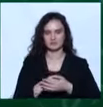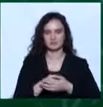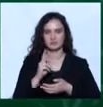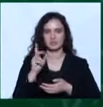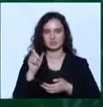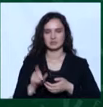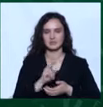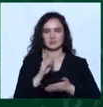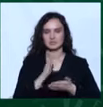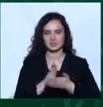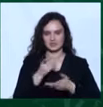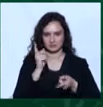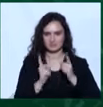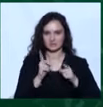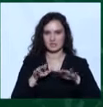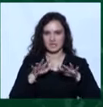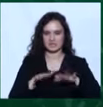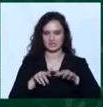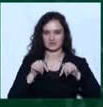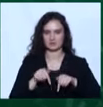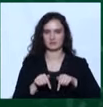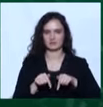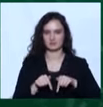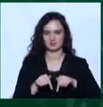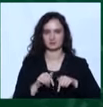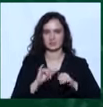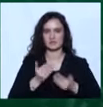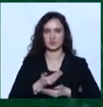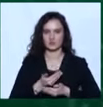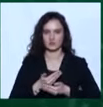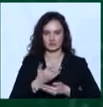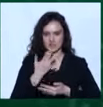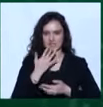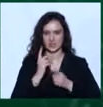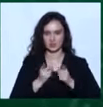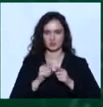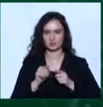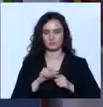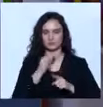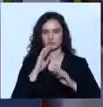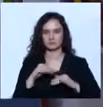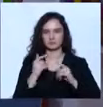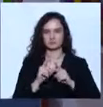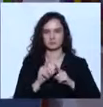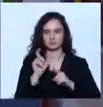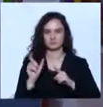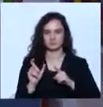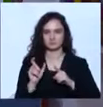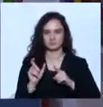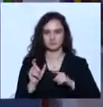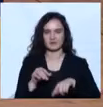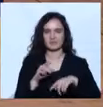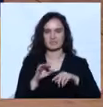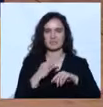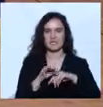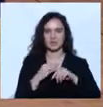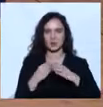someone who is originally from the place they live in. Next, we have violence.